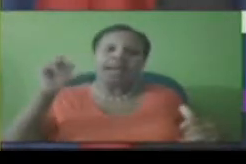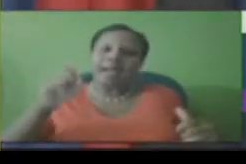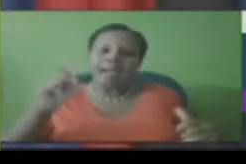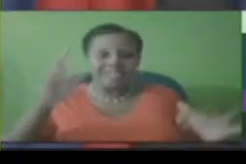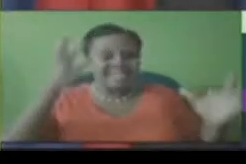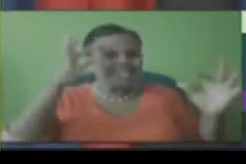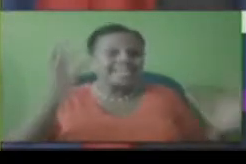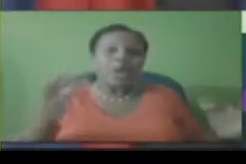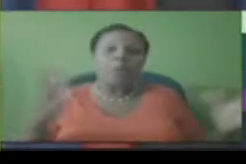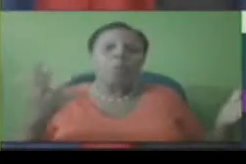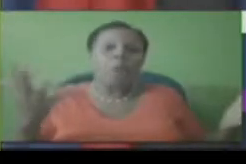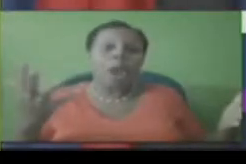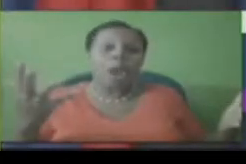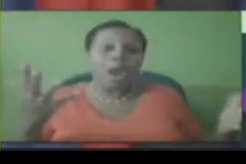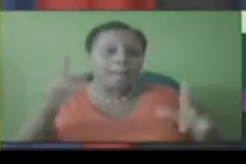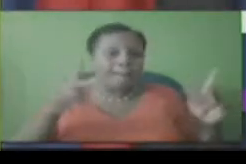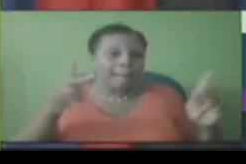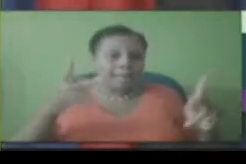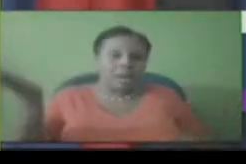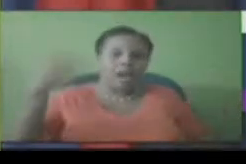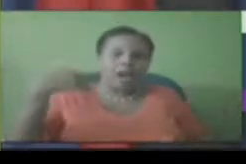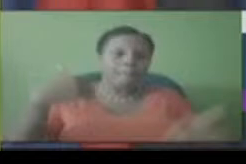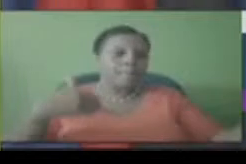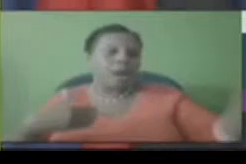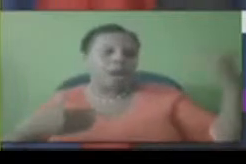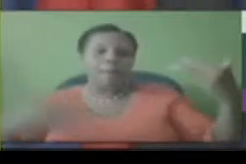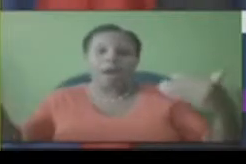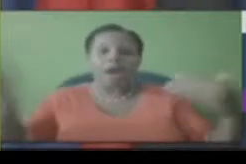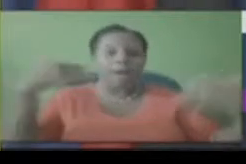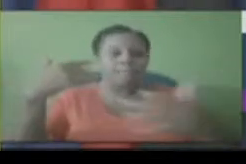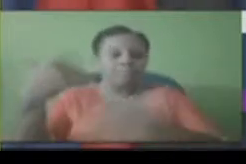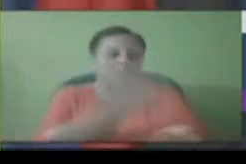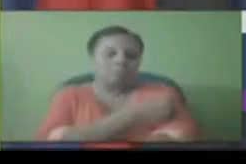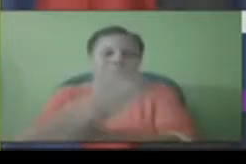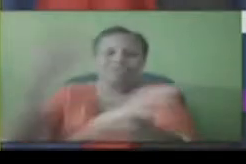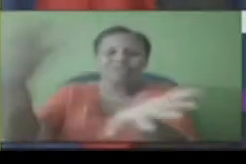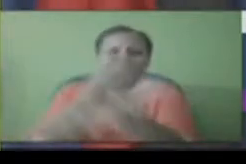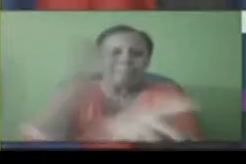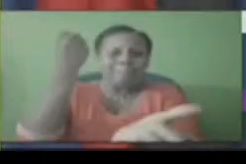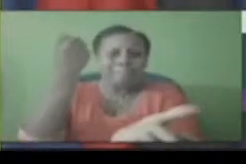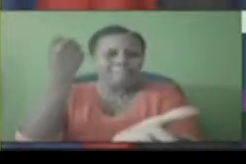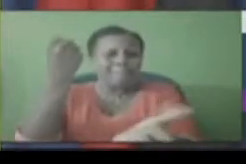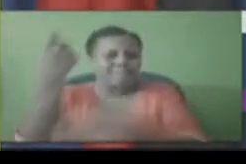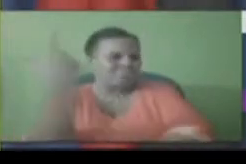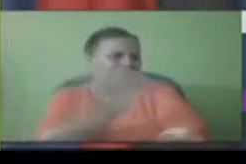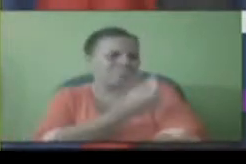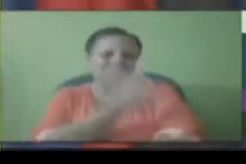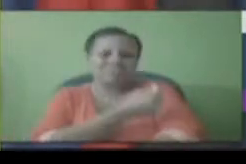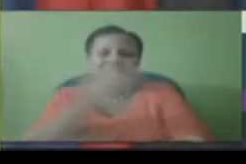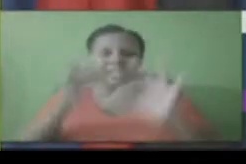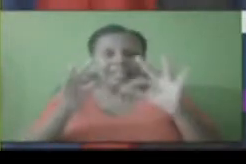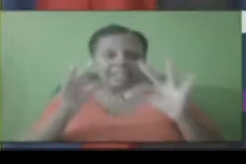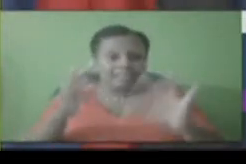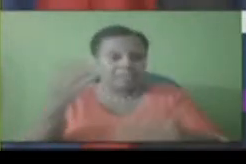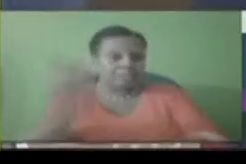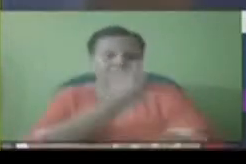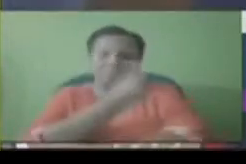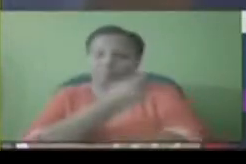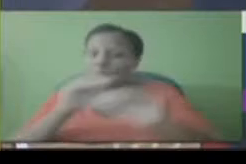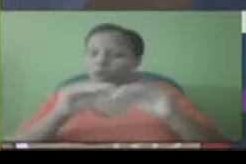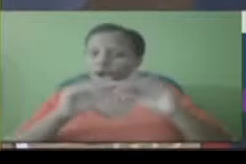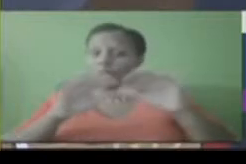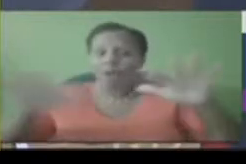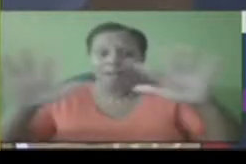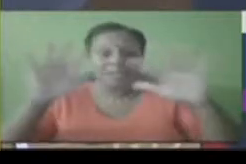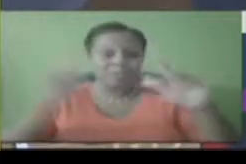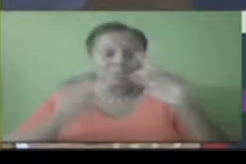arms. And the quicker we get a vaccinated population, the quicker those things will disappear off the scene. And as the vaccination drive goes